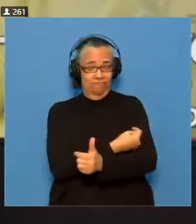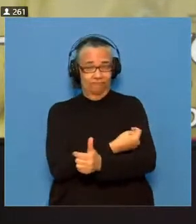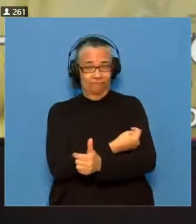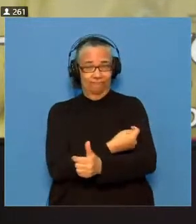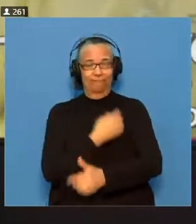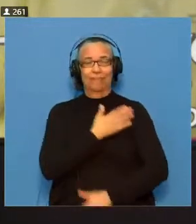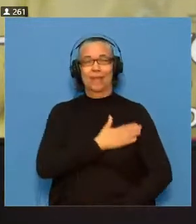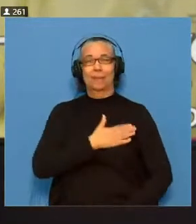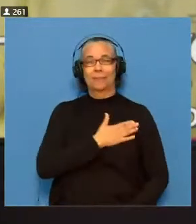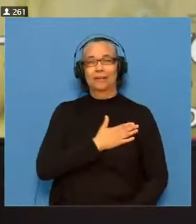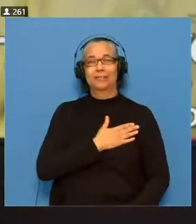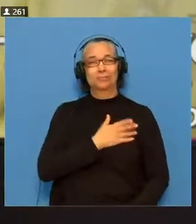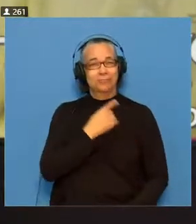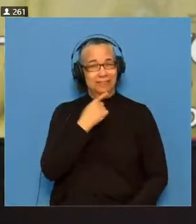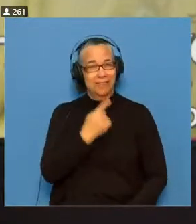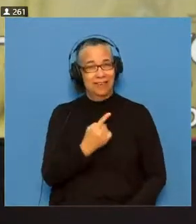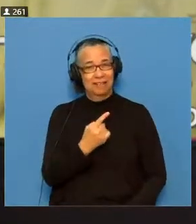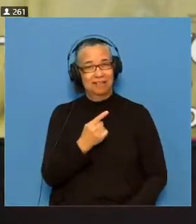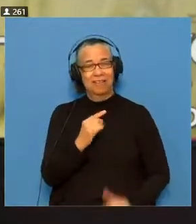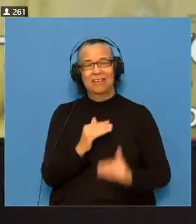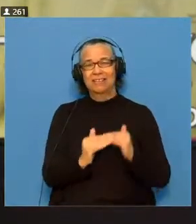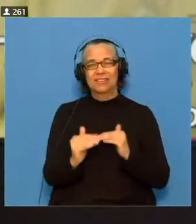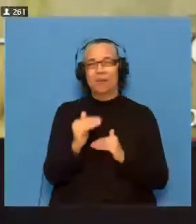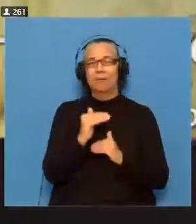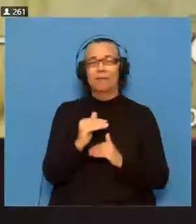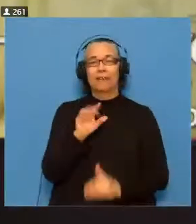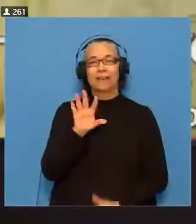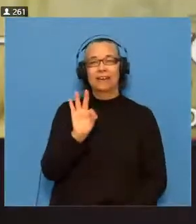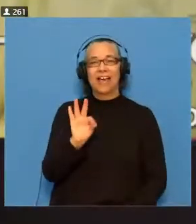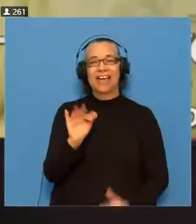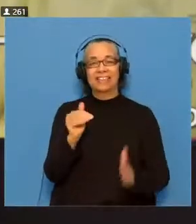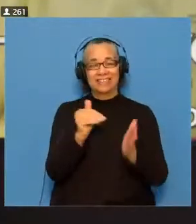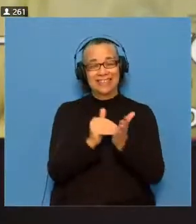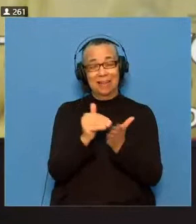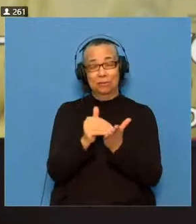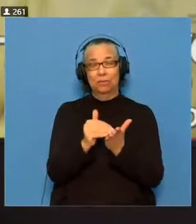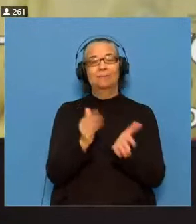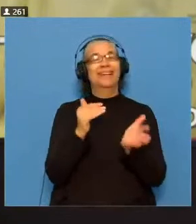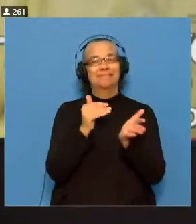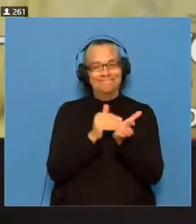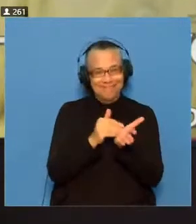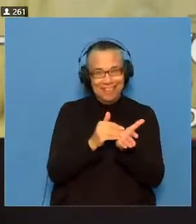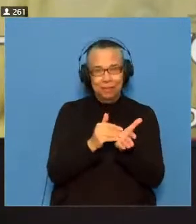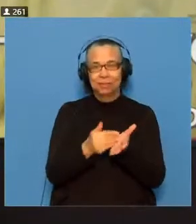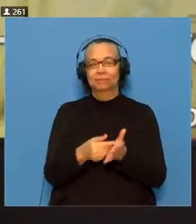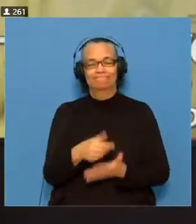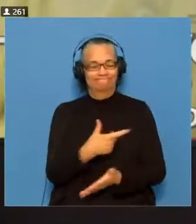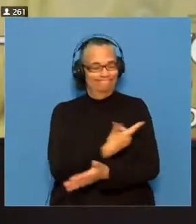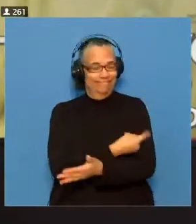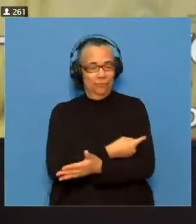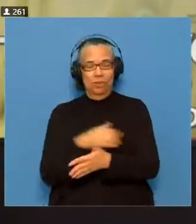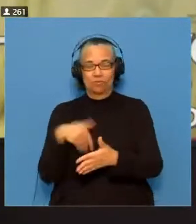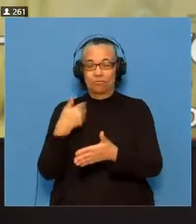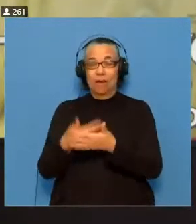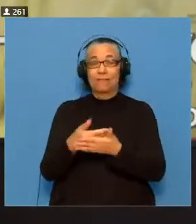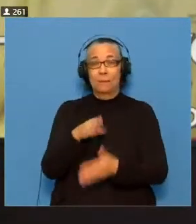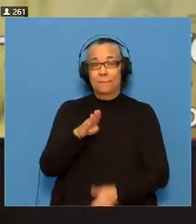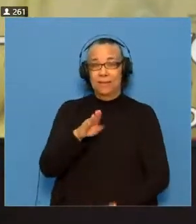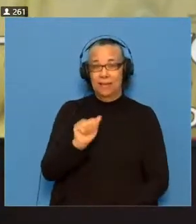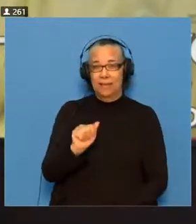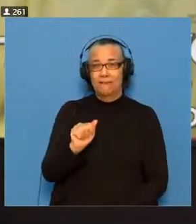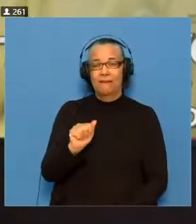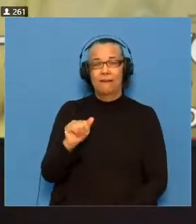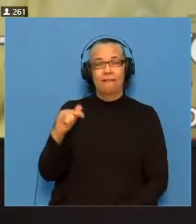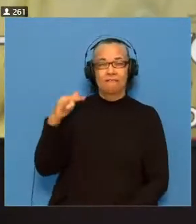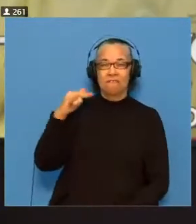to confirm that just over 9,000 doses of the Pfizer-BioNTech vaccine are scheduled to arrive in Bermuda on the British Airways flight